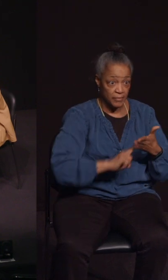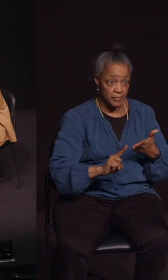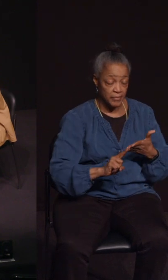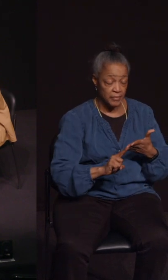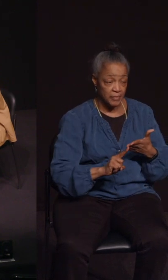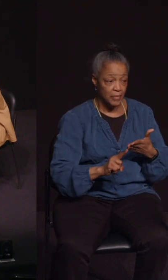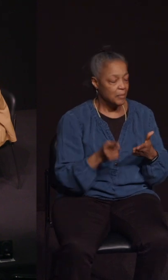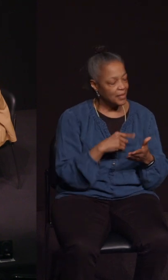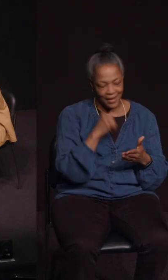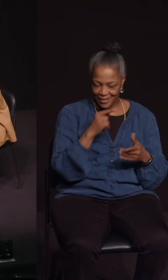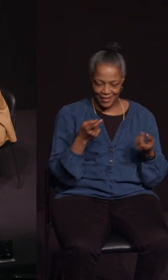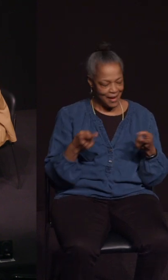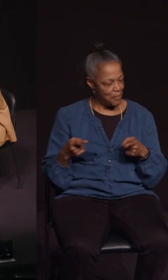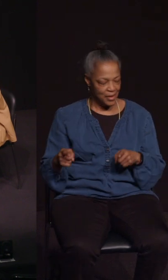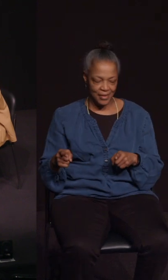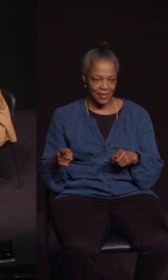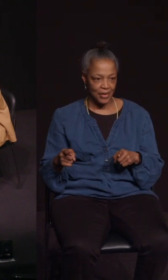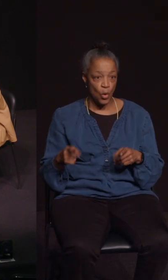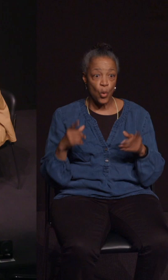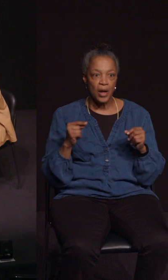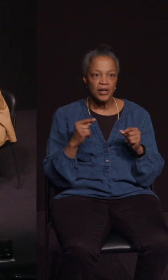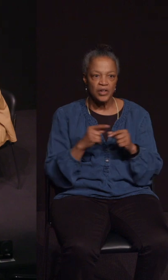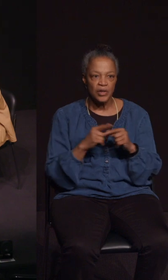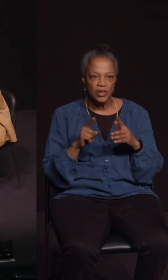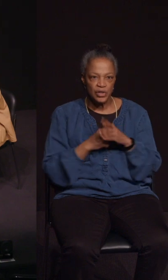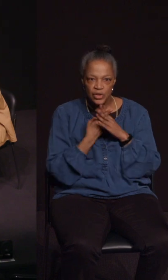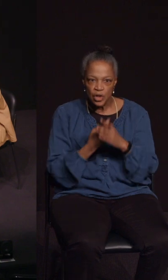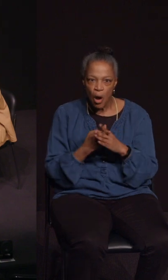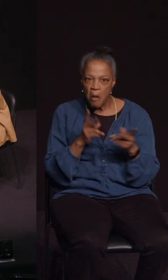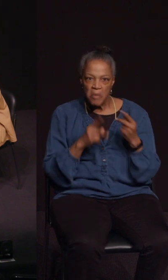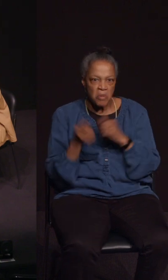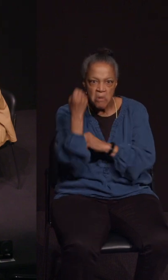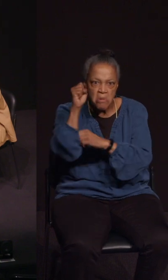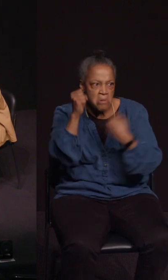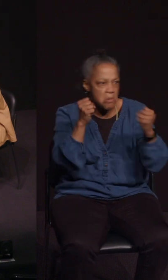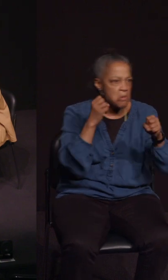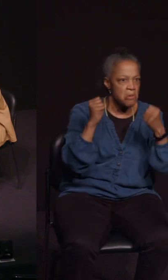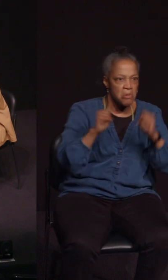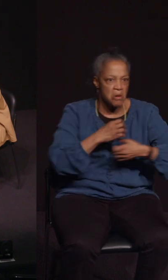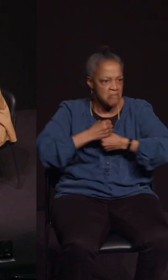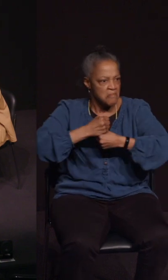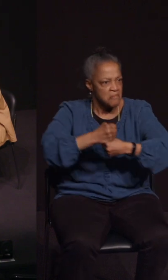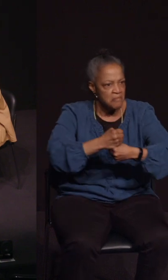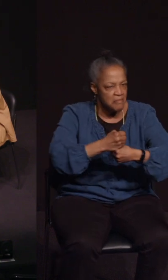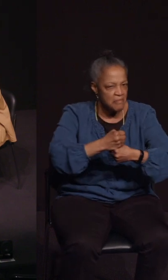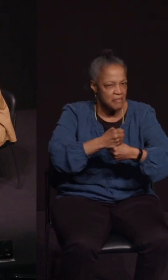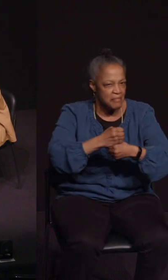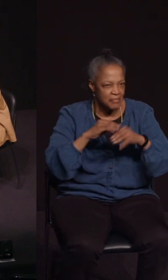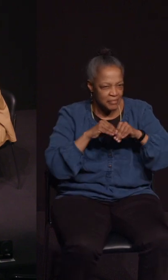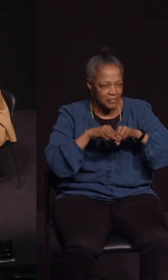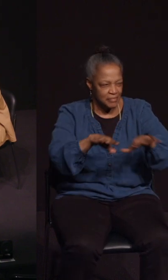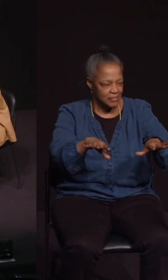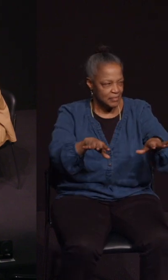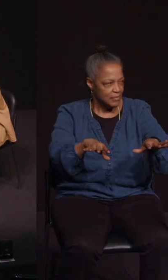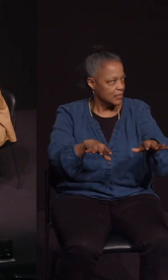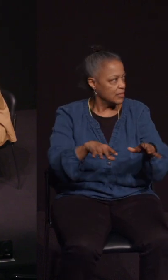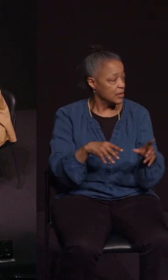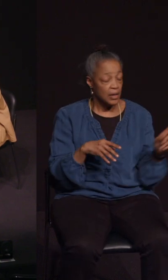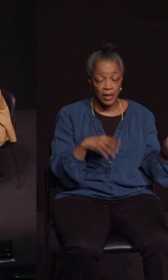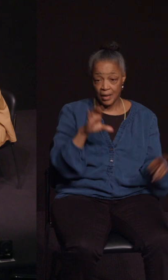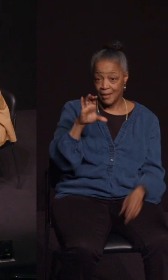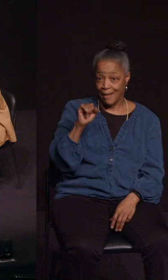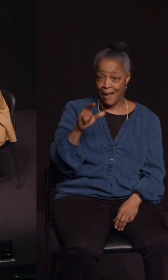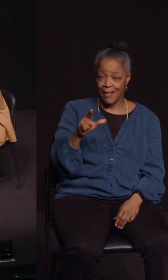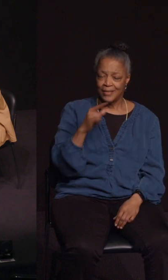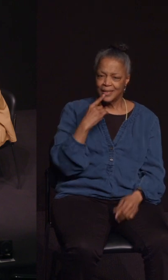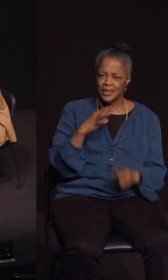it didn't do what they wanted to do. All it did was fuel it, you know? So, yeah, that's why I want the world. Especially when the